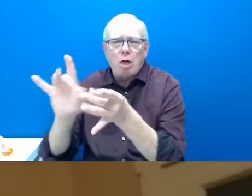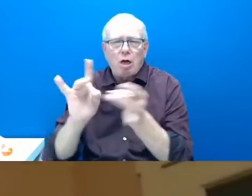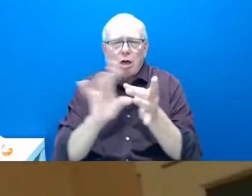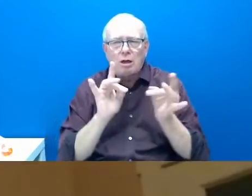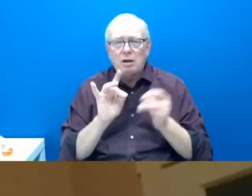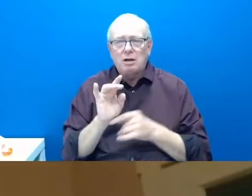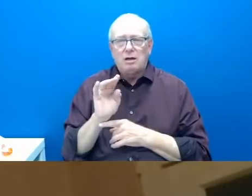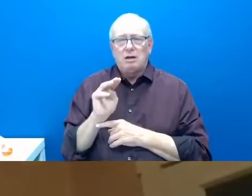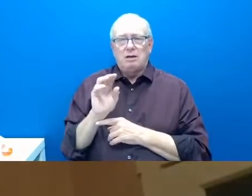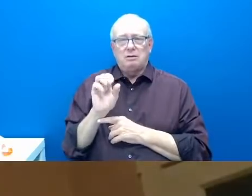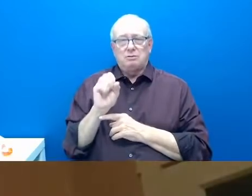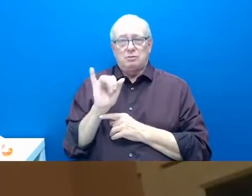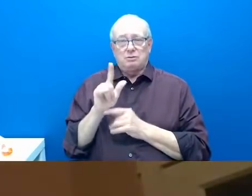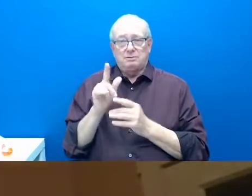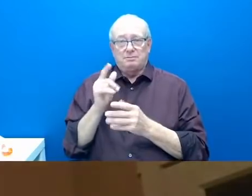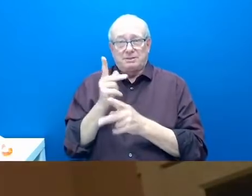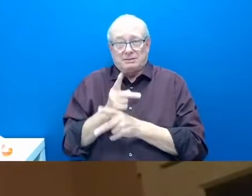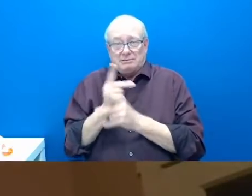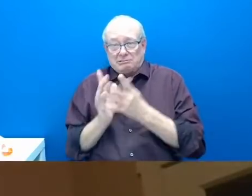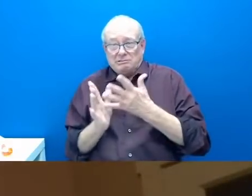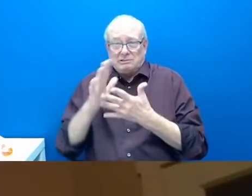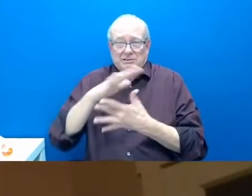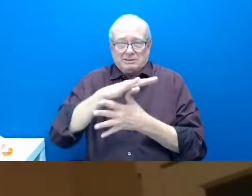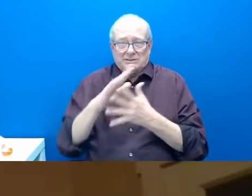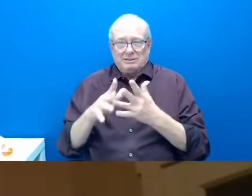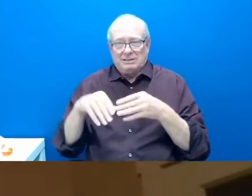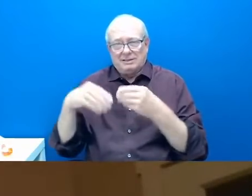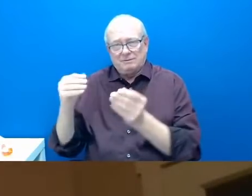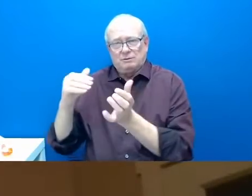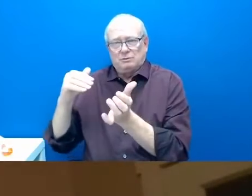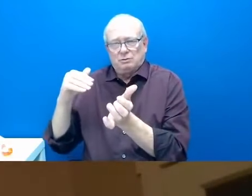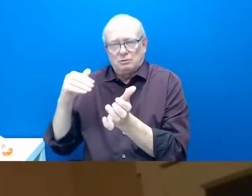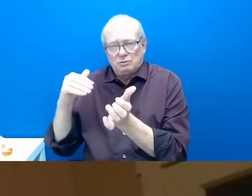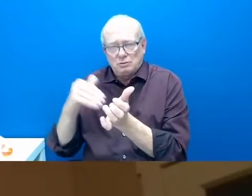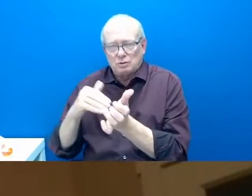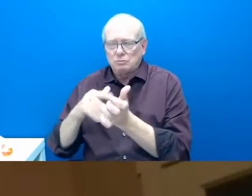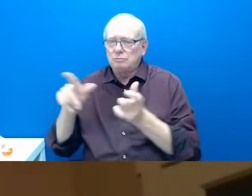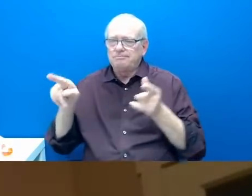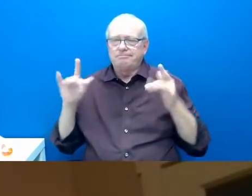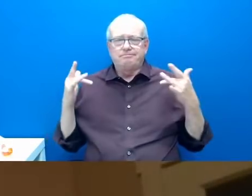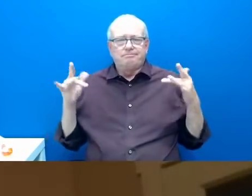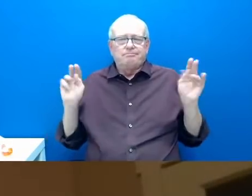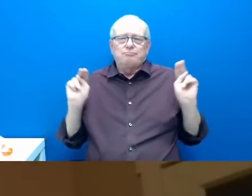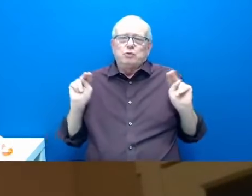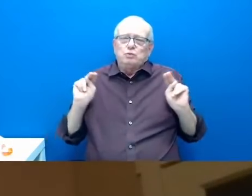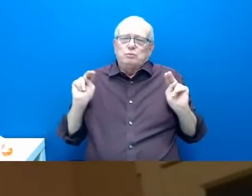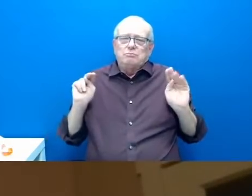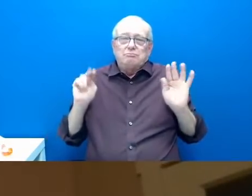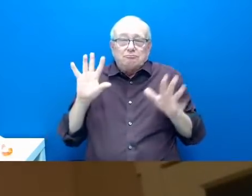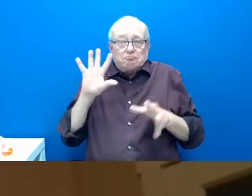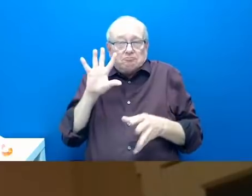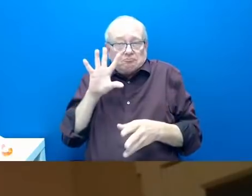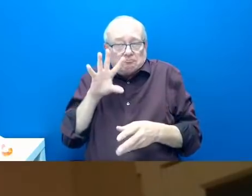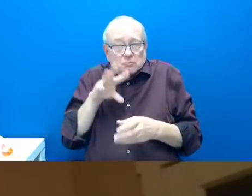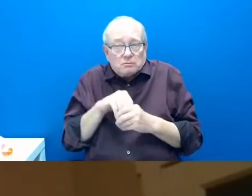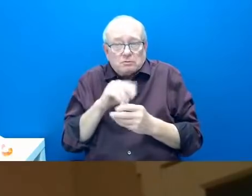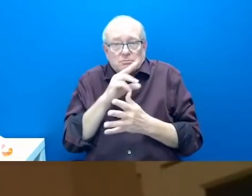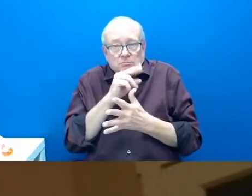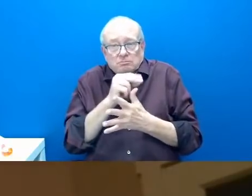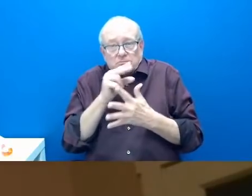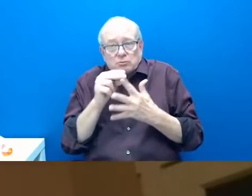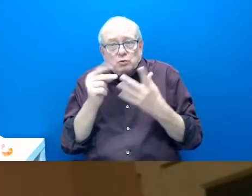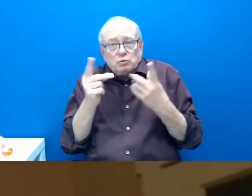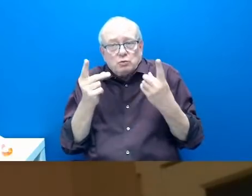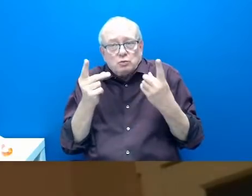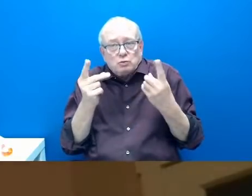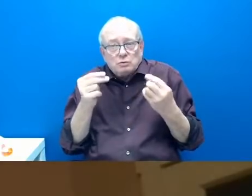protocol provides a framework that gives physician an unbiased, comprehensive workflow to follow. It was created over a 2-year period with a